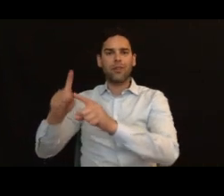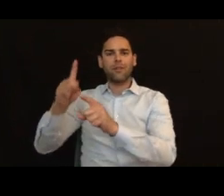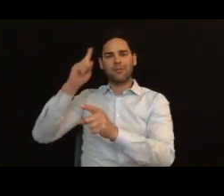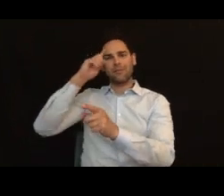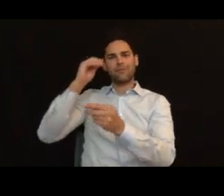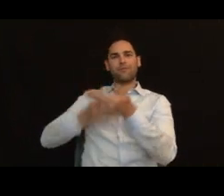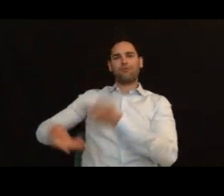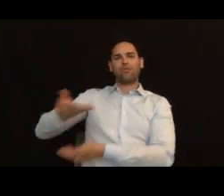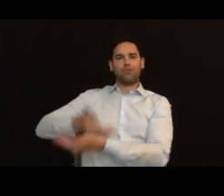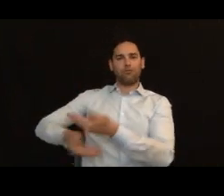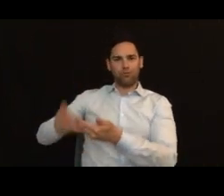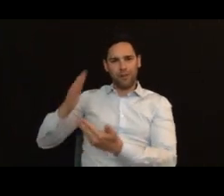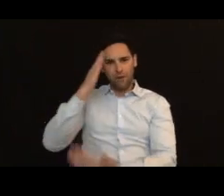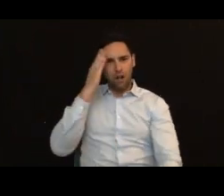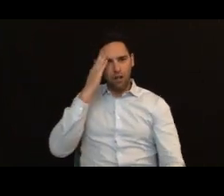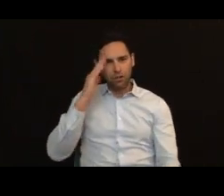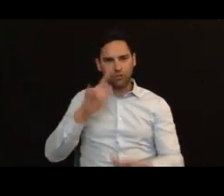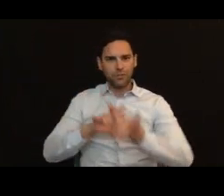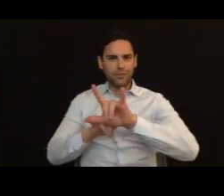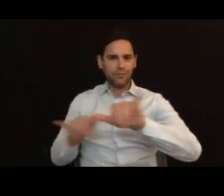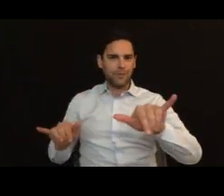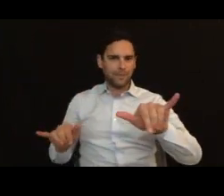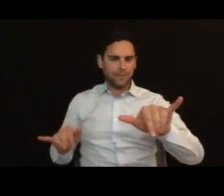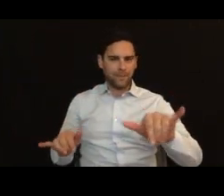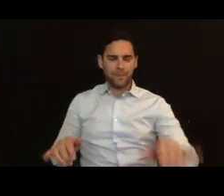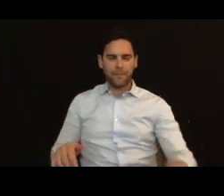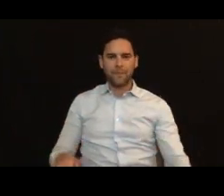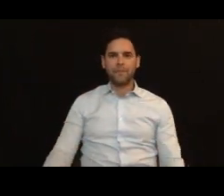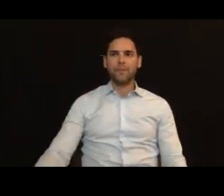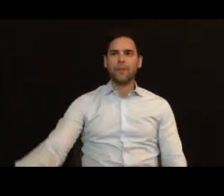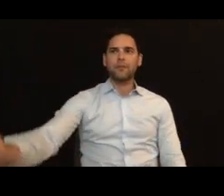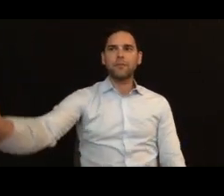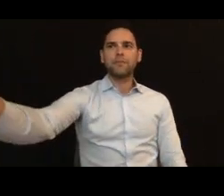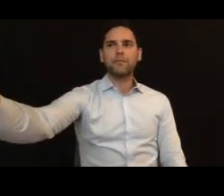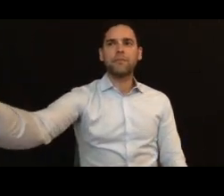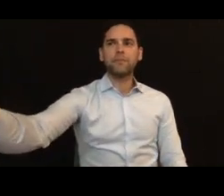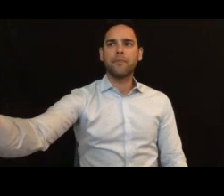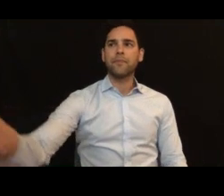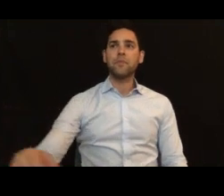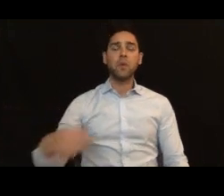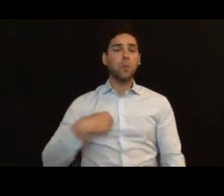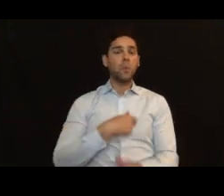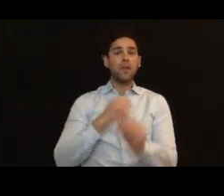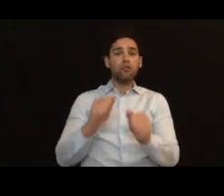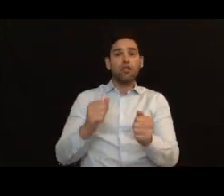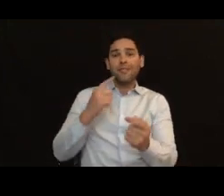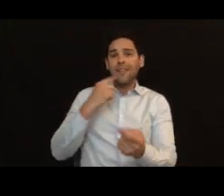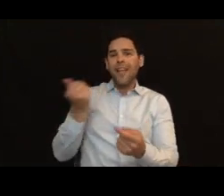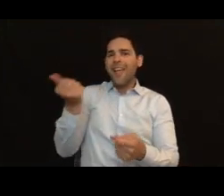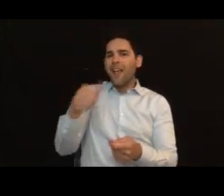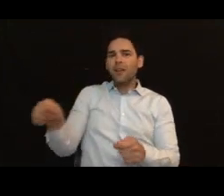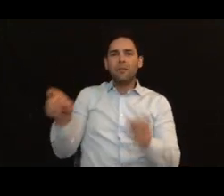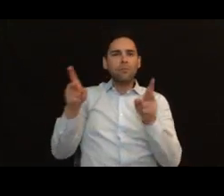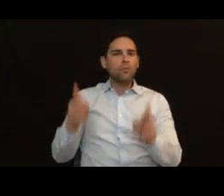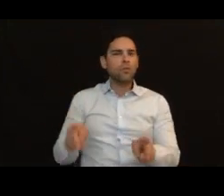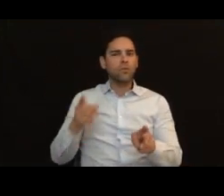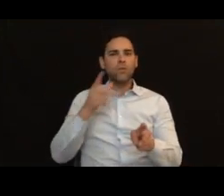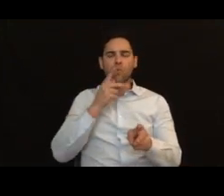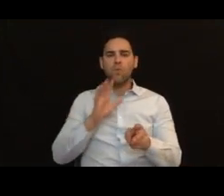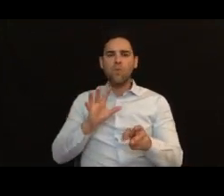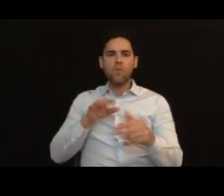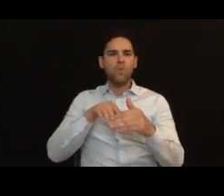And I think we can even say that any person that enters a situation with their own unique positionality is